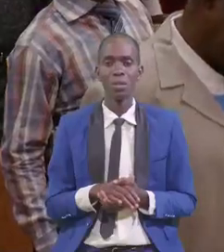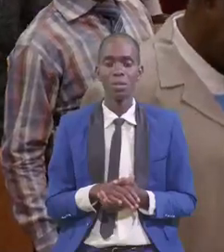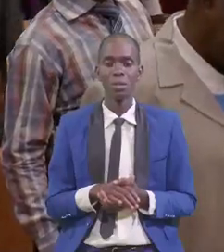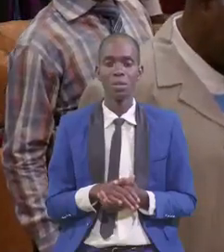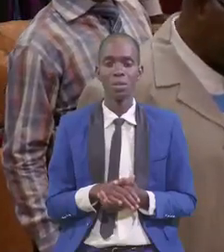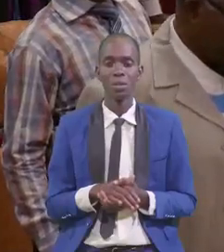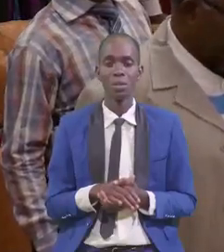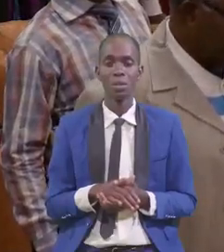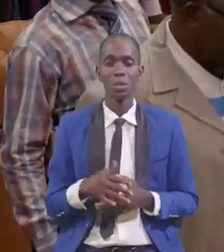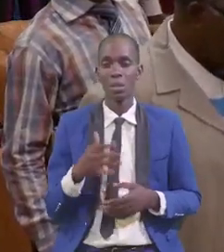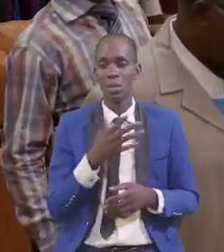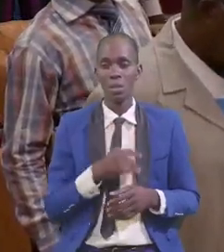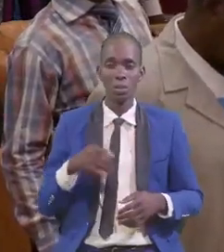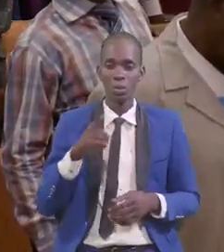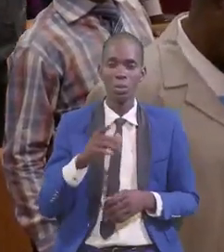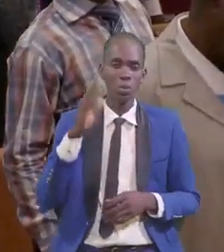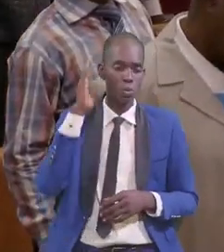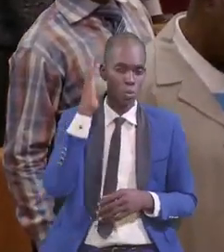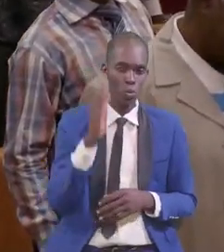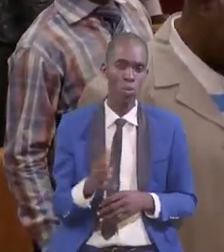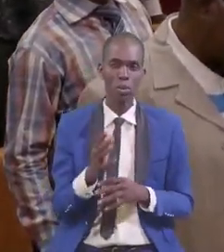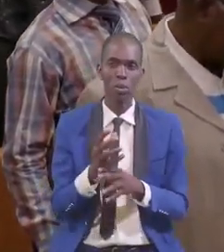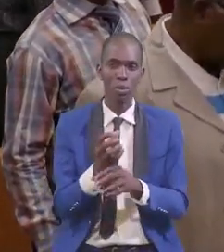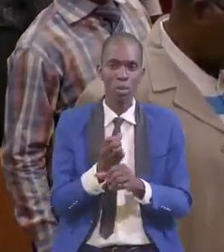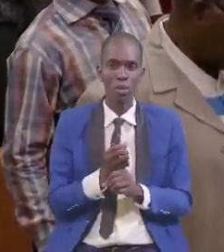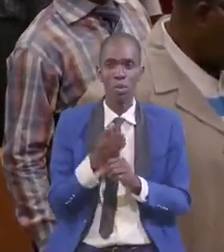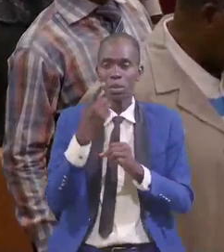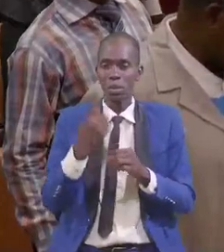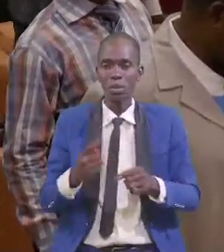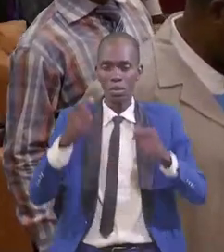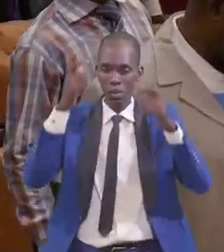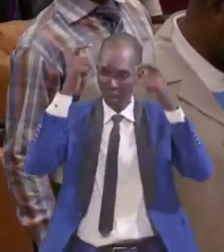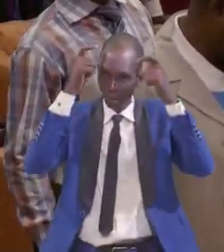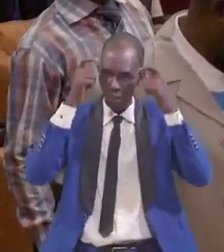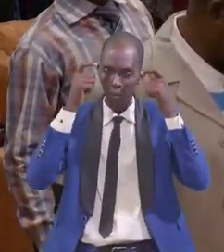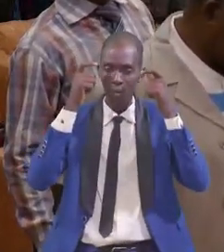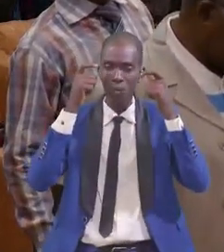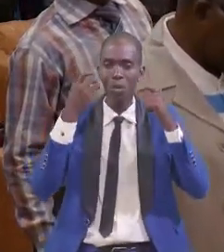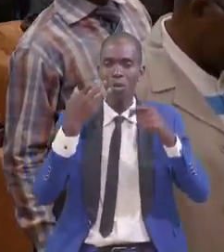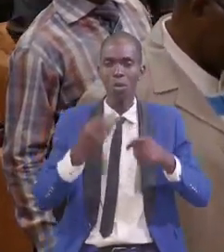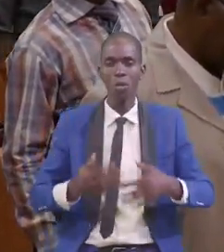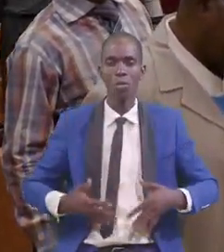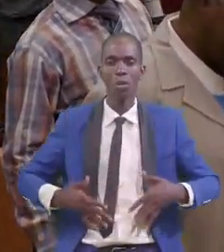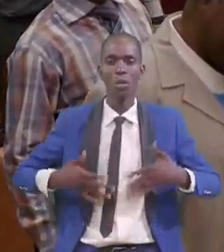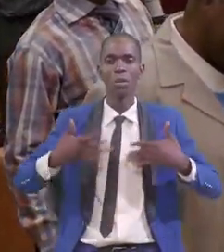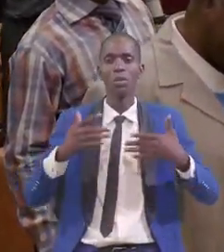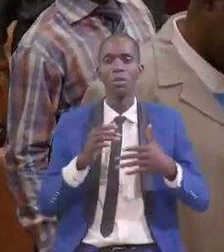And you will receive the crown of life.